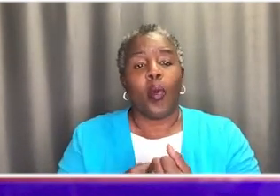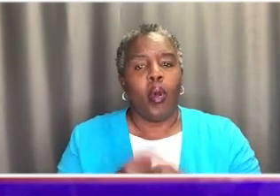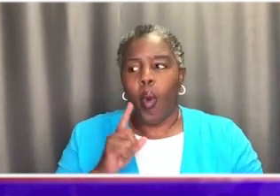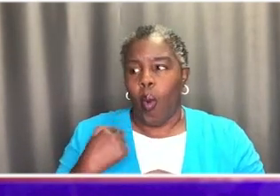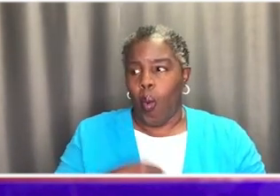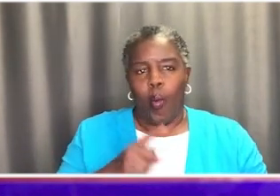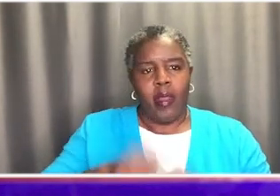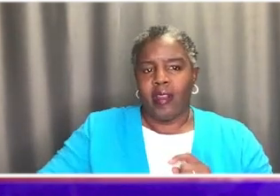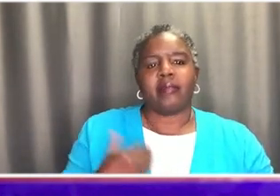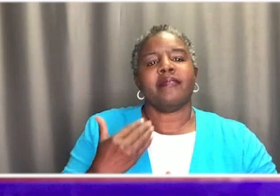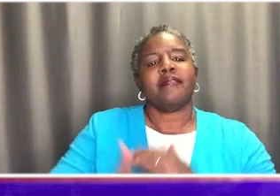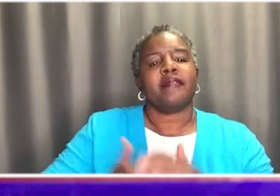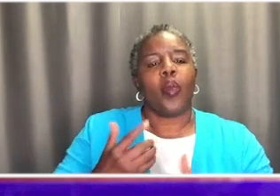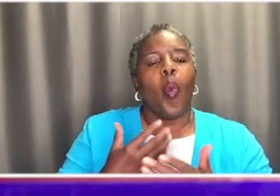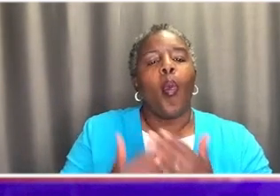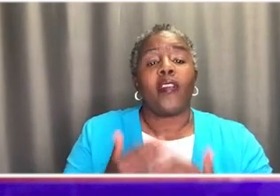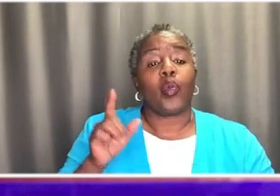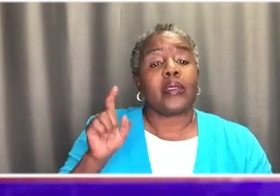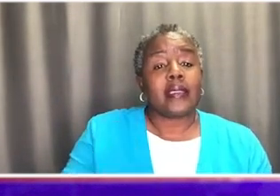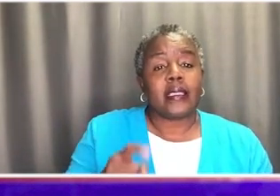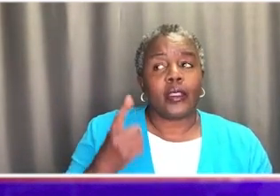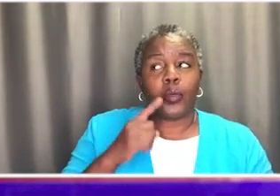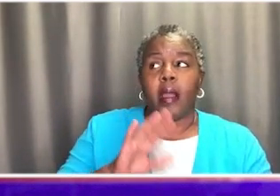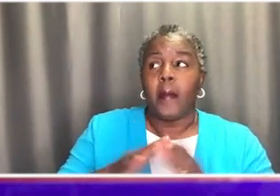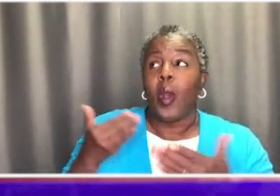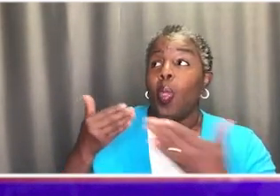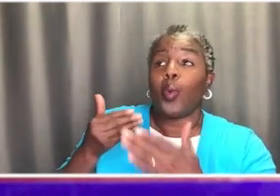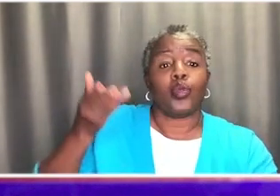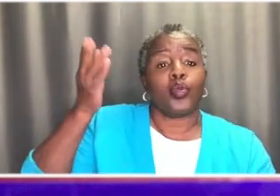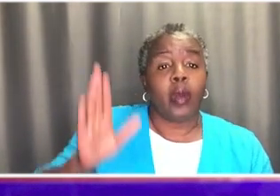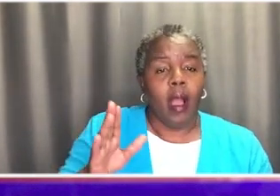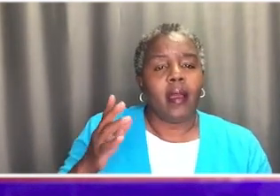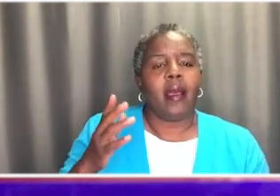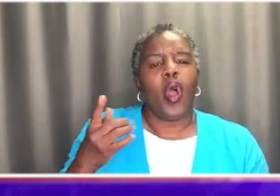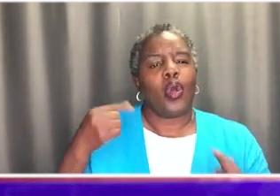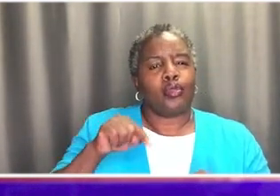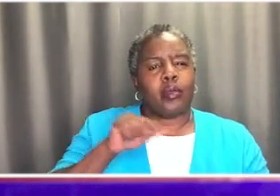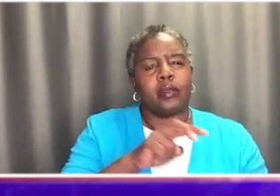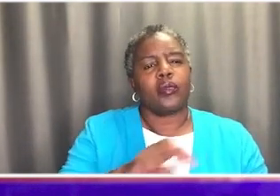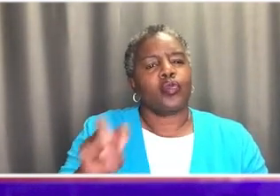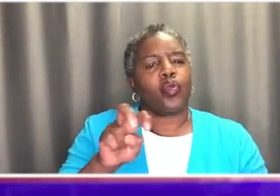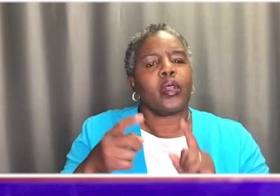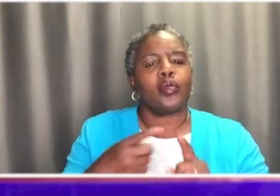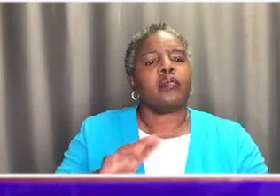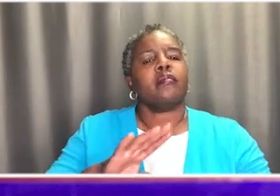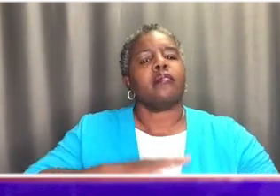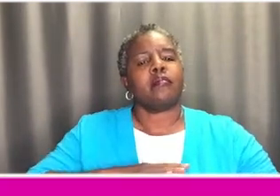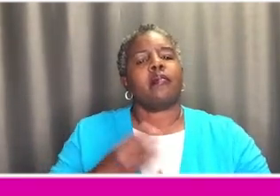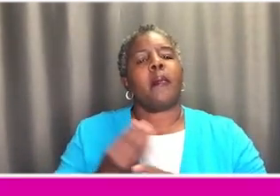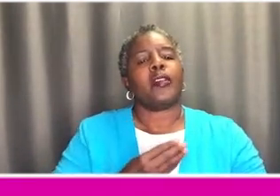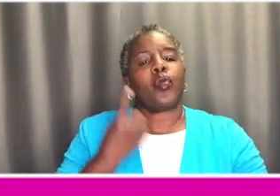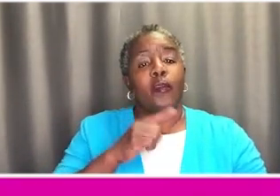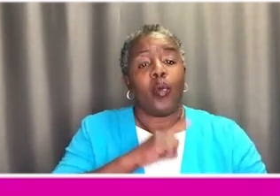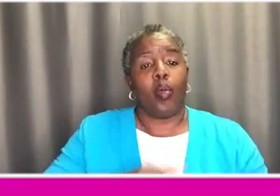taken the steps that we need to take to get closer to God in our journey towards fulfilling our ministry in the Lord.